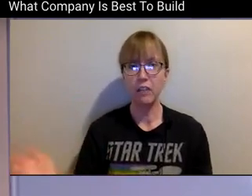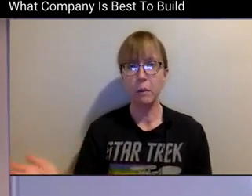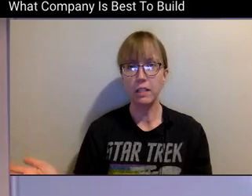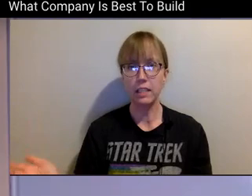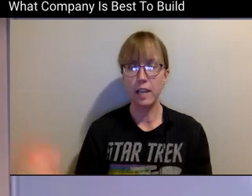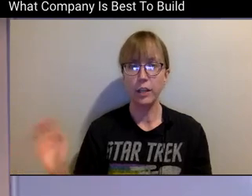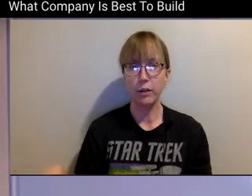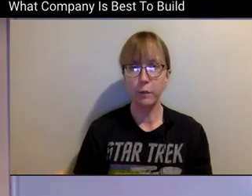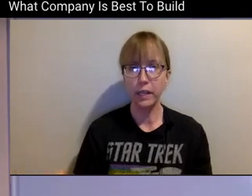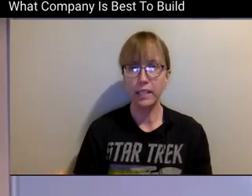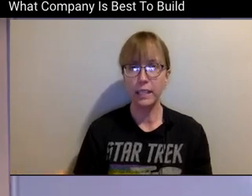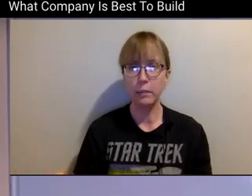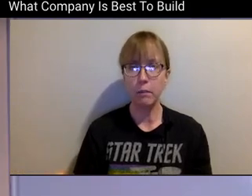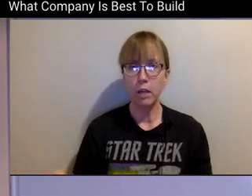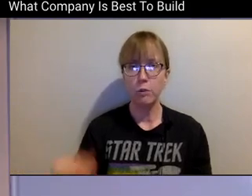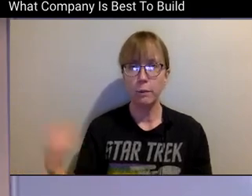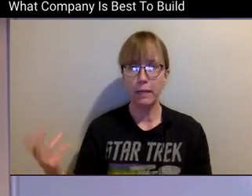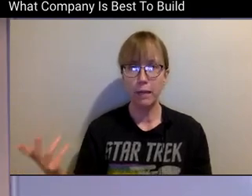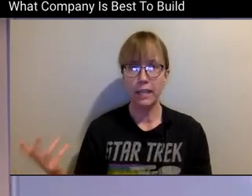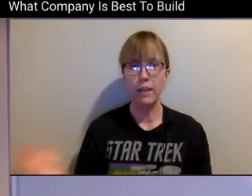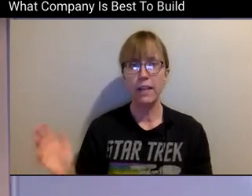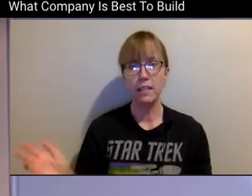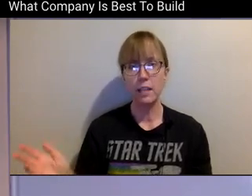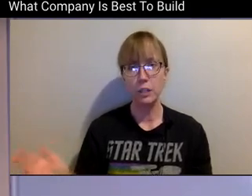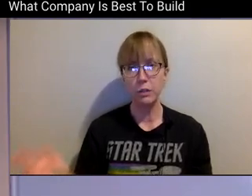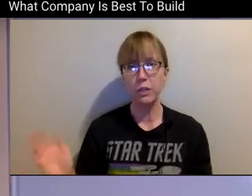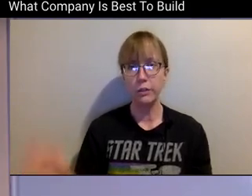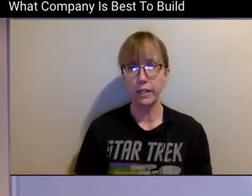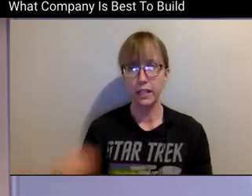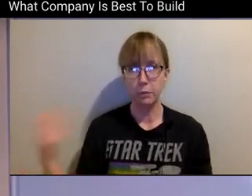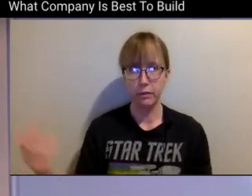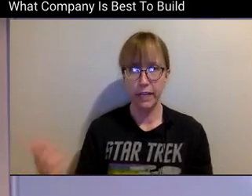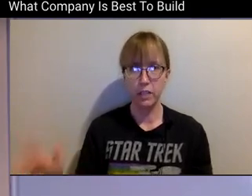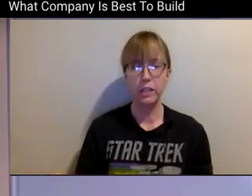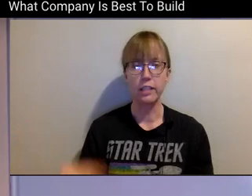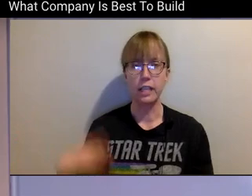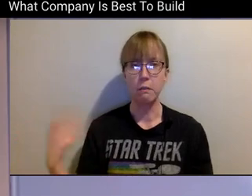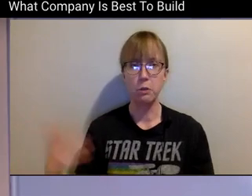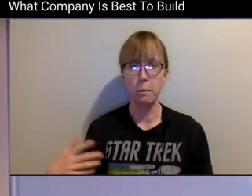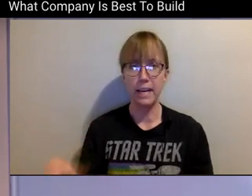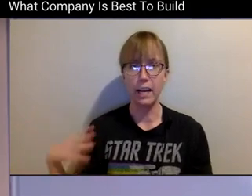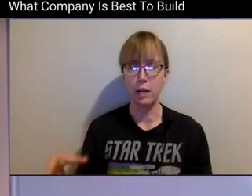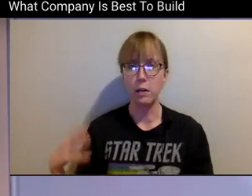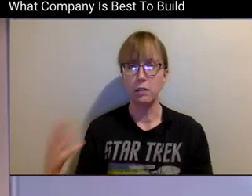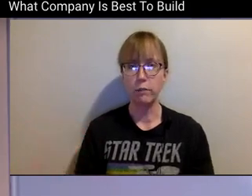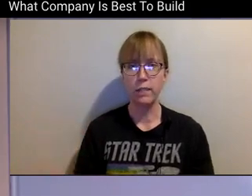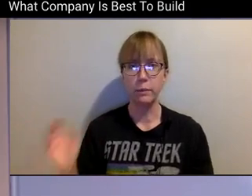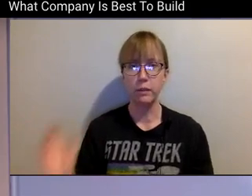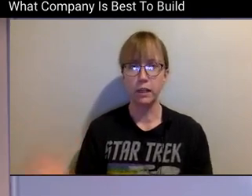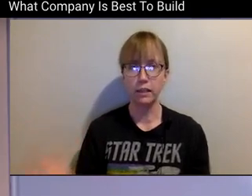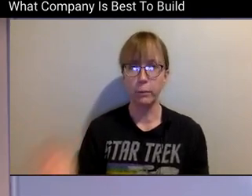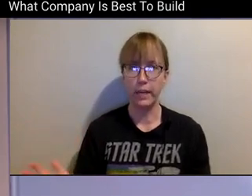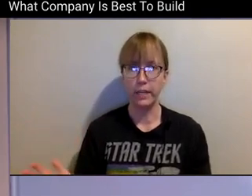that. Even the ones that say you don't need a team to make money, that's not true. You need a team to advance. You need a team to make a